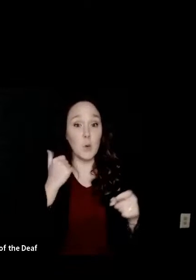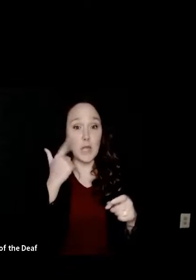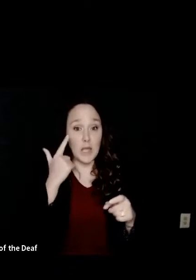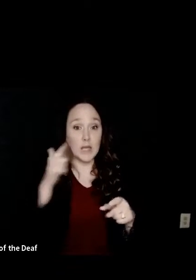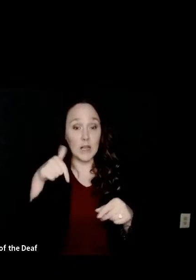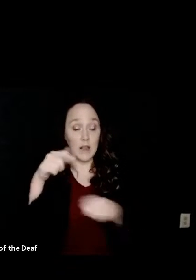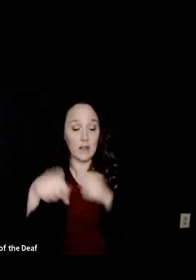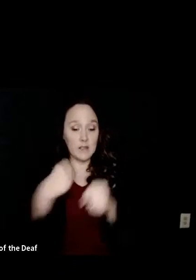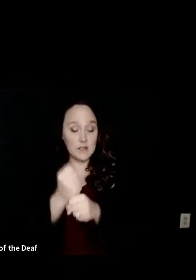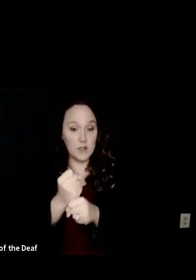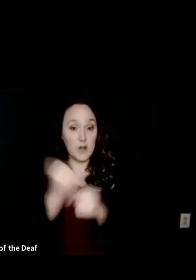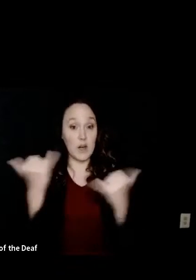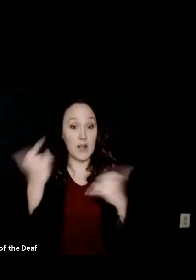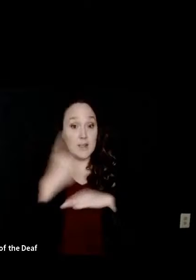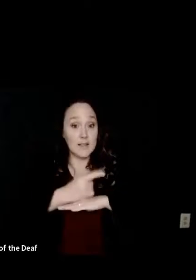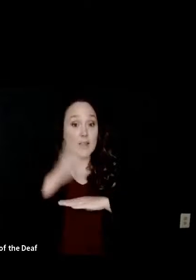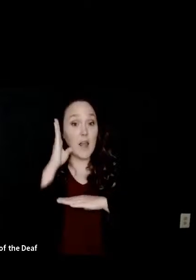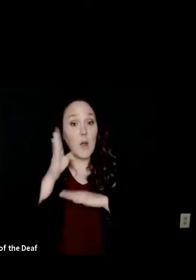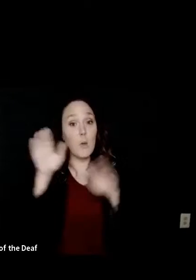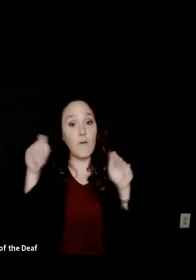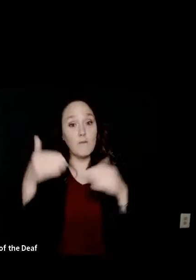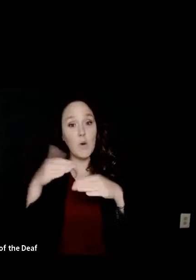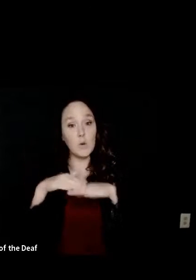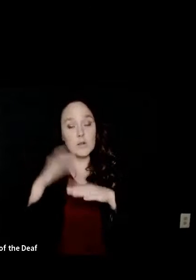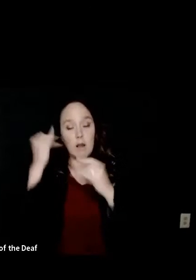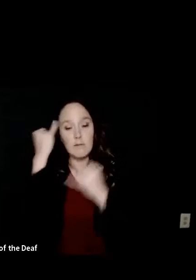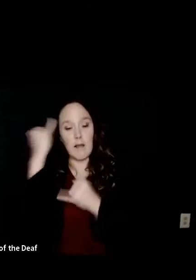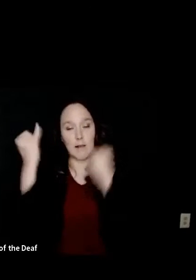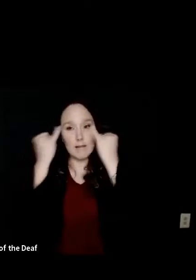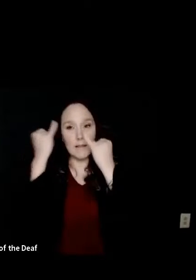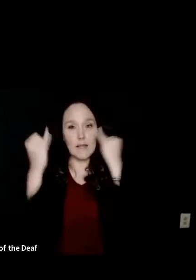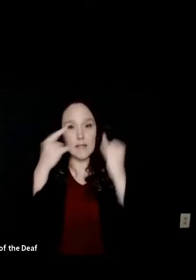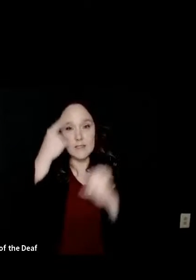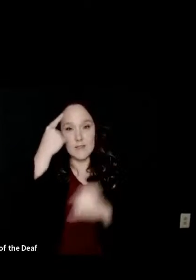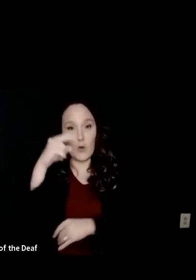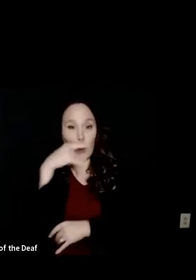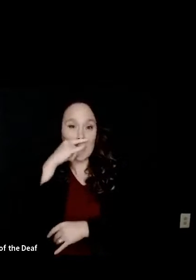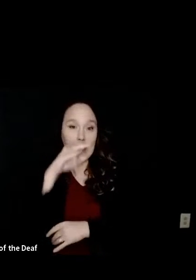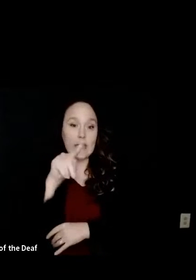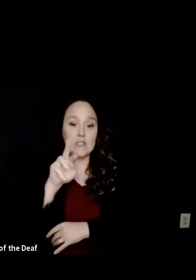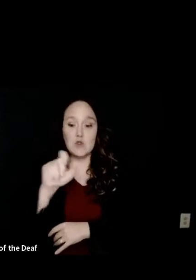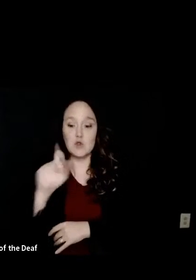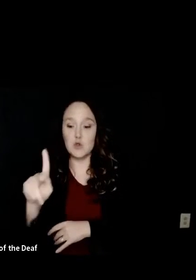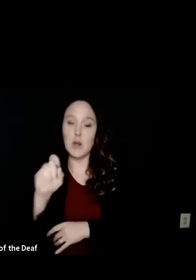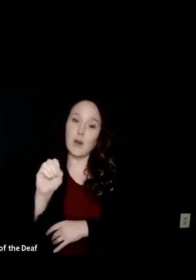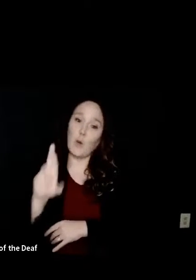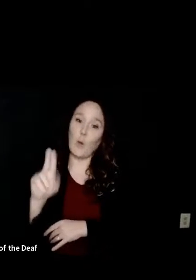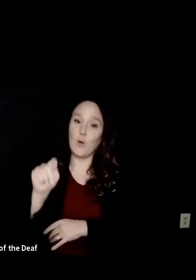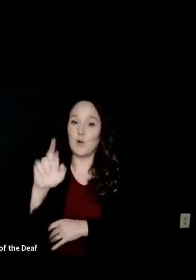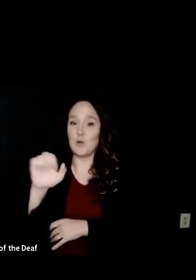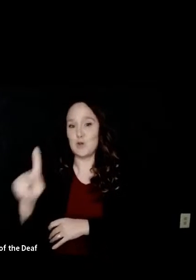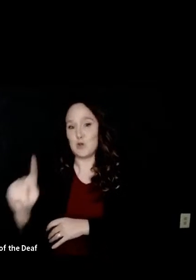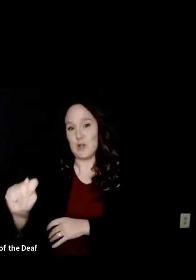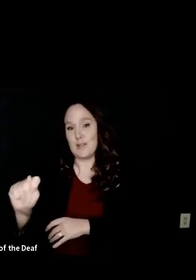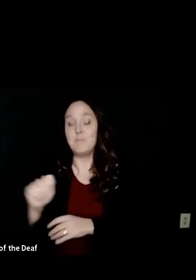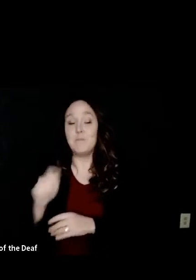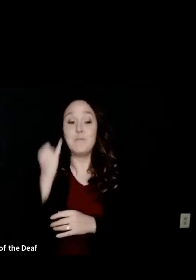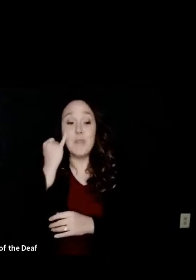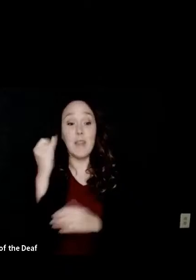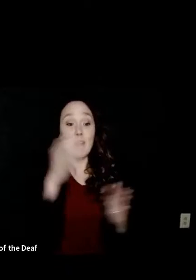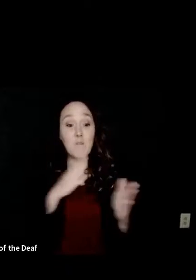today we will focus on some ideas for the trick-or-treaters themselves. This year, if you plan to trick-or-treat in your